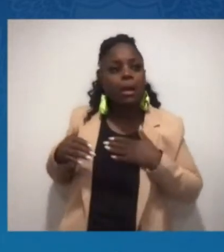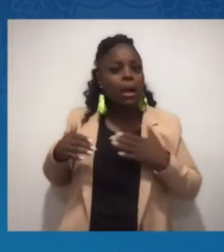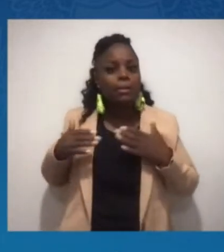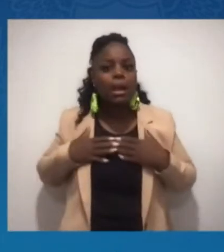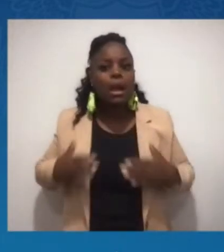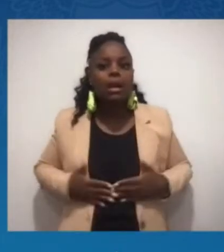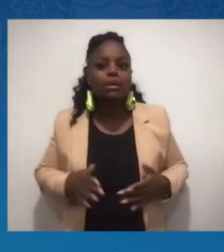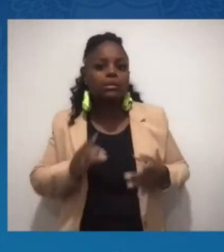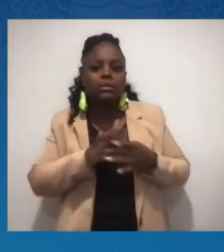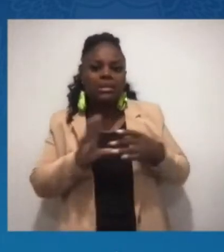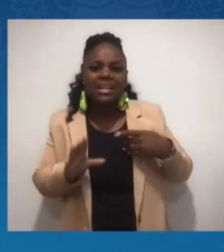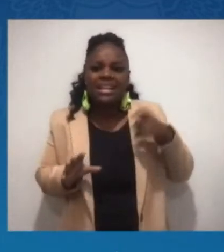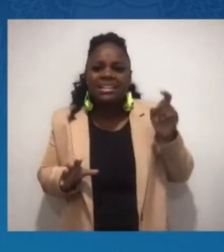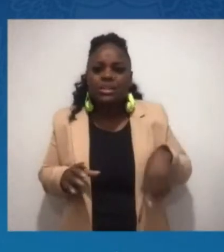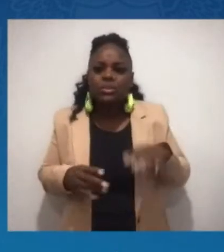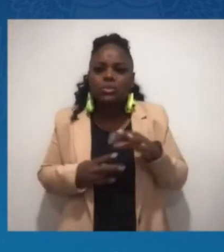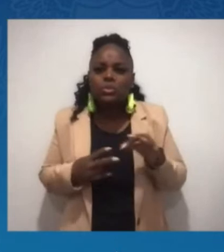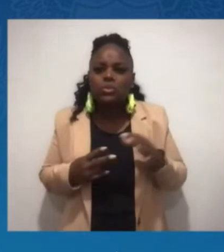It's immoral.